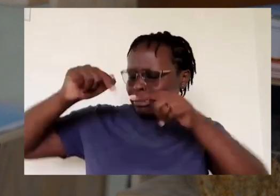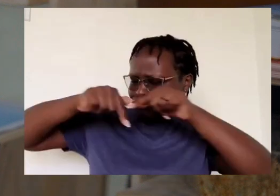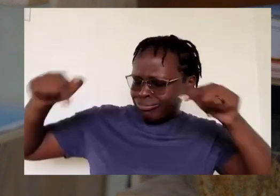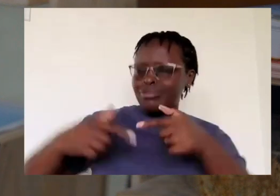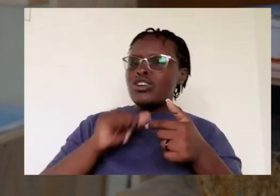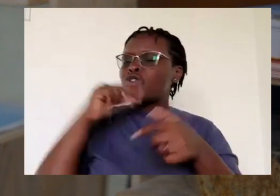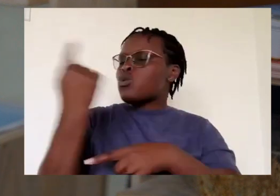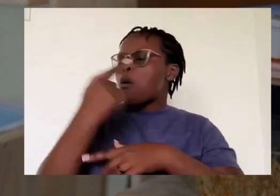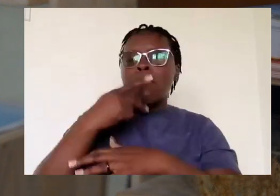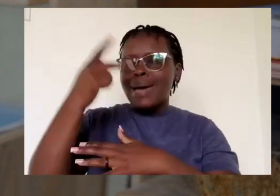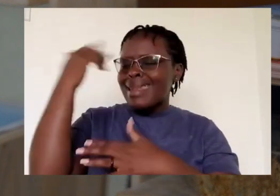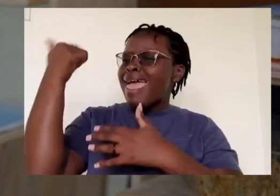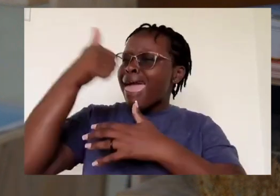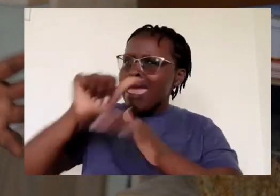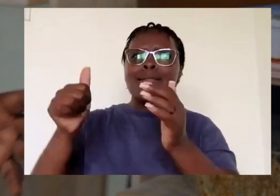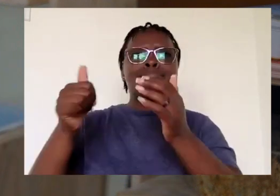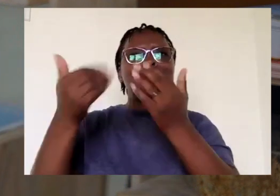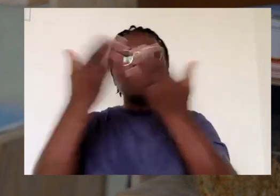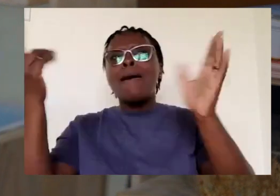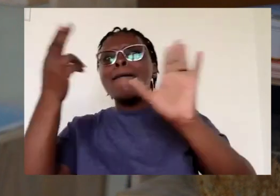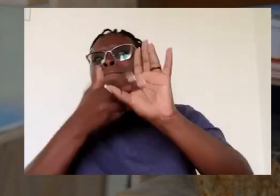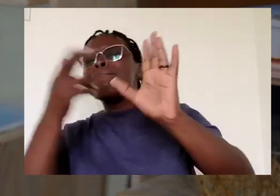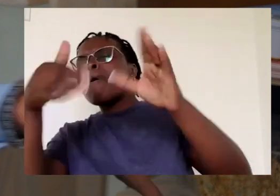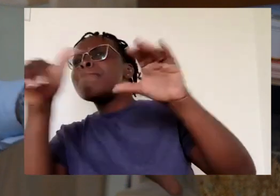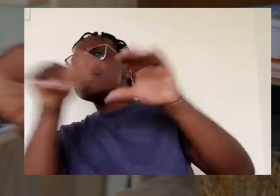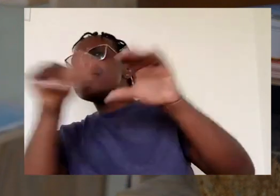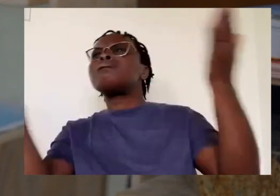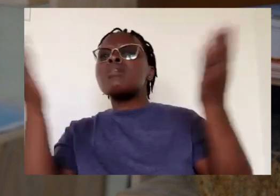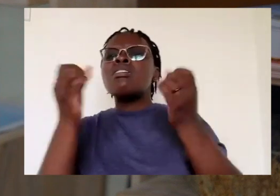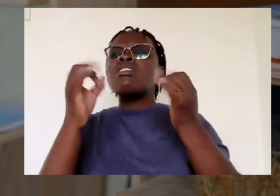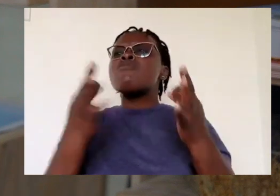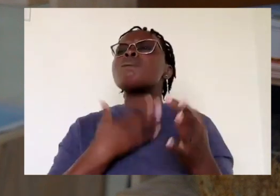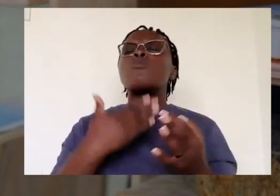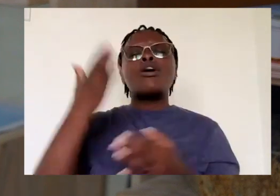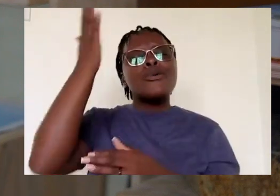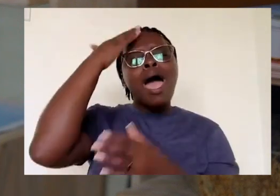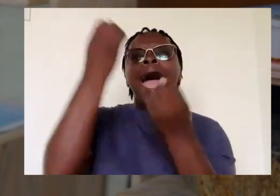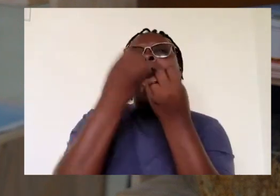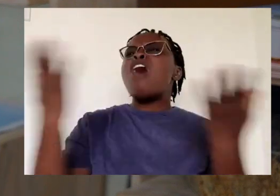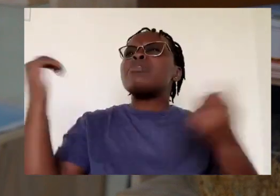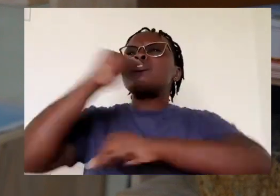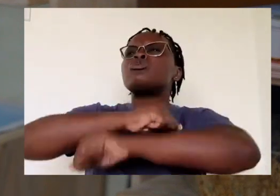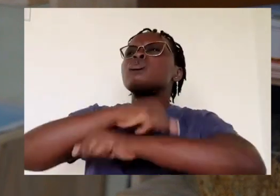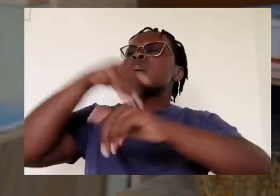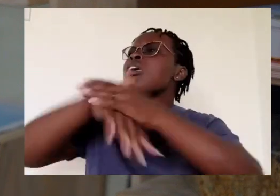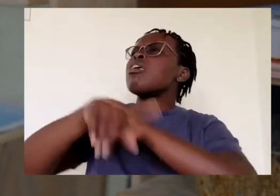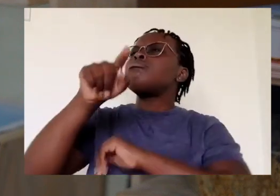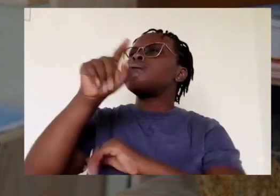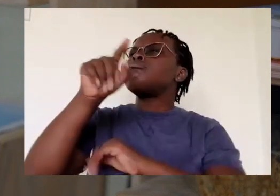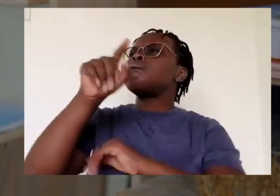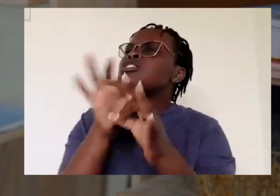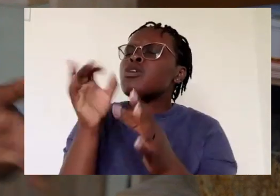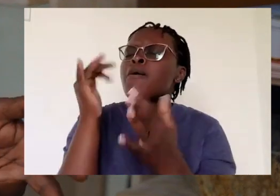section. So, and it's not just to the parents, it's for members of the public. For example, if I want to know the number of schools in a particular